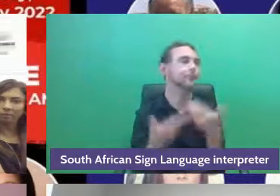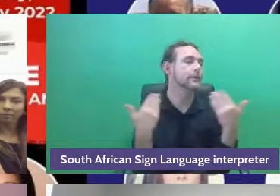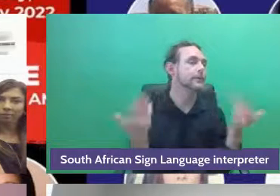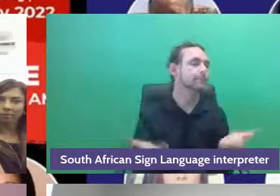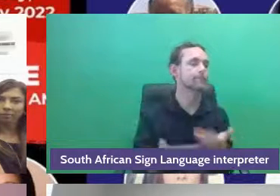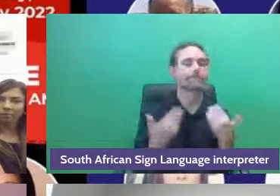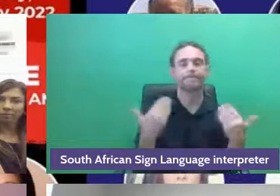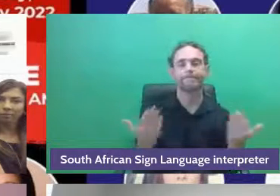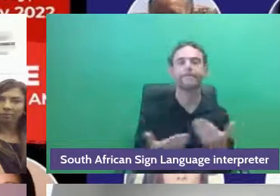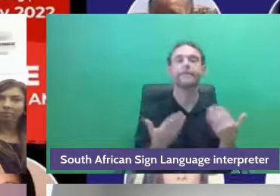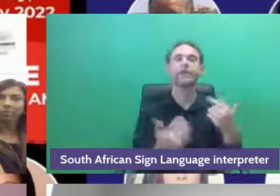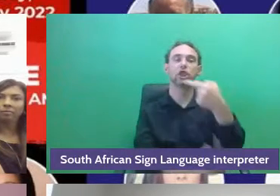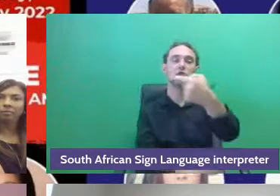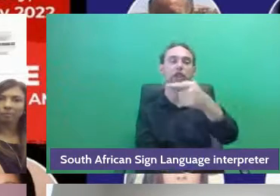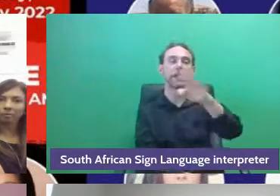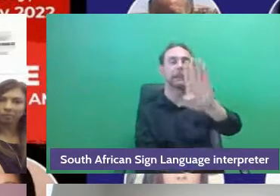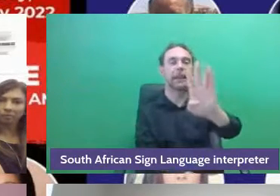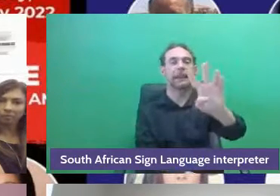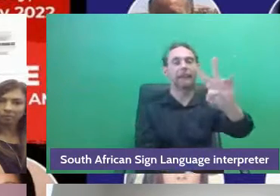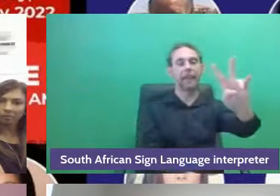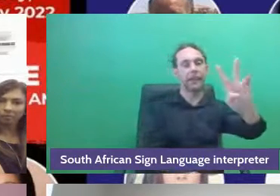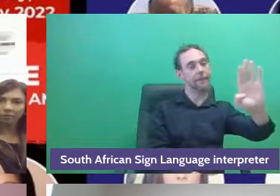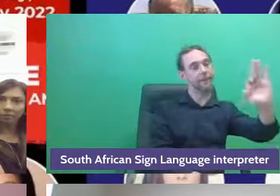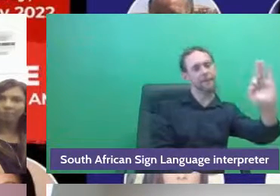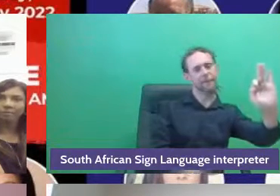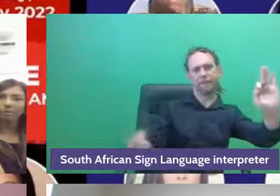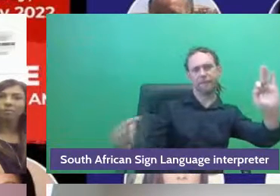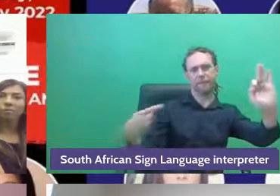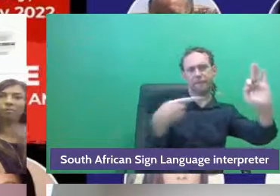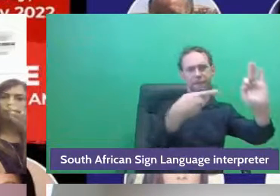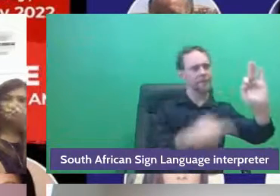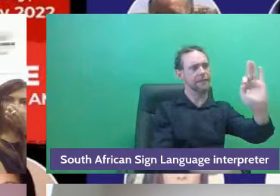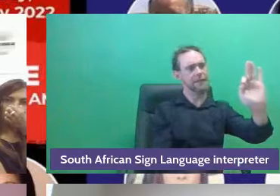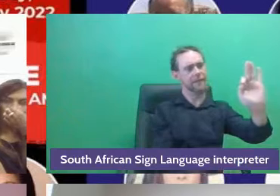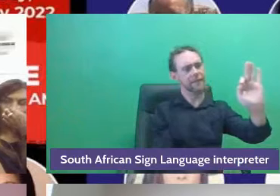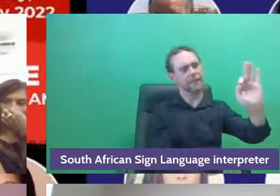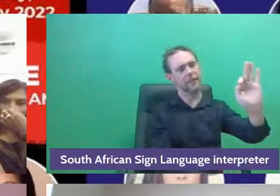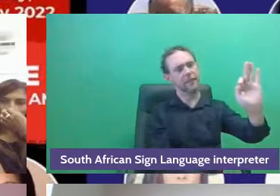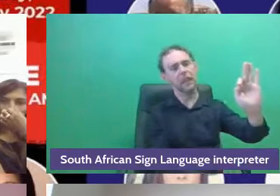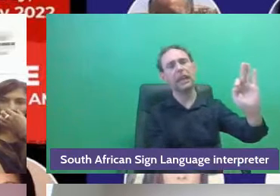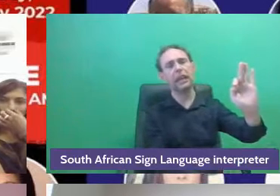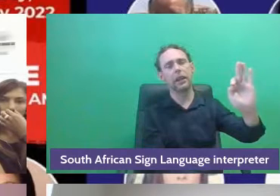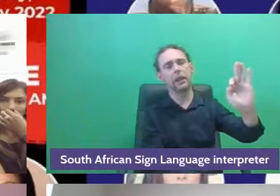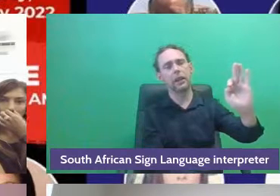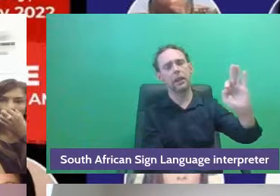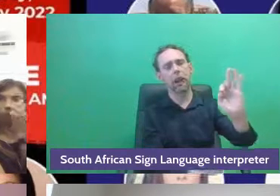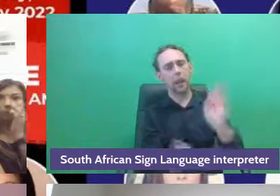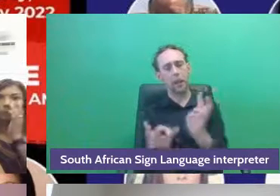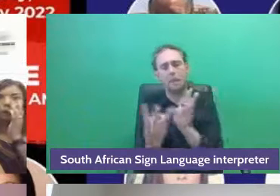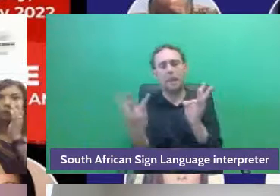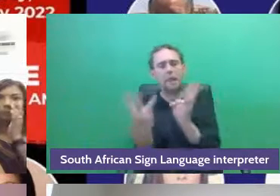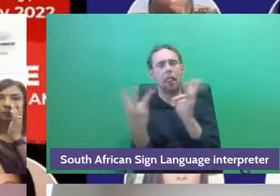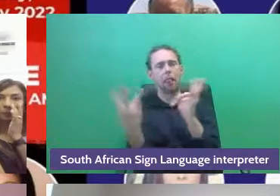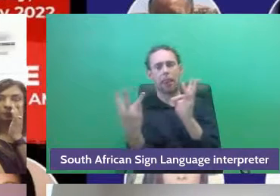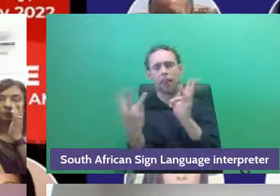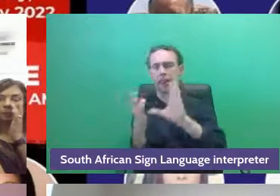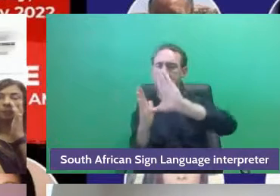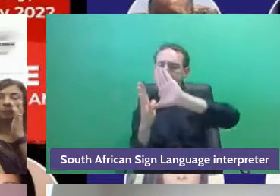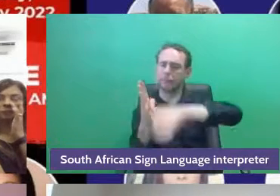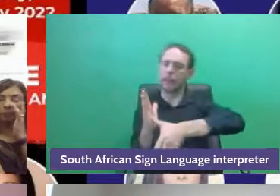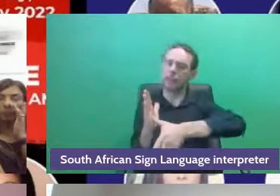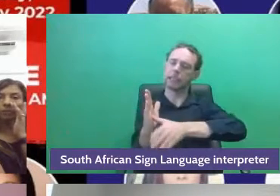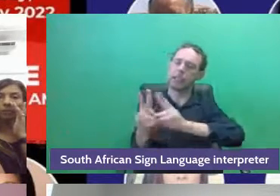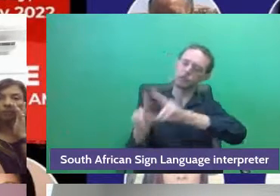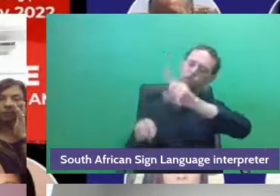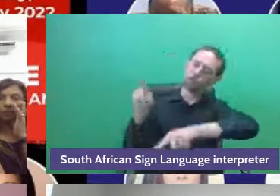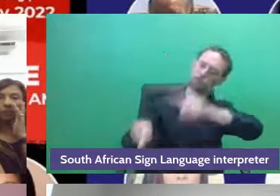gender-based violence and femicide, why is it we have a representation of persons with disabilities in their diversity to be part of these conversations,